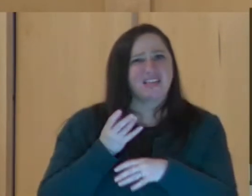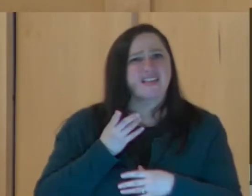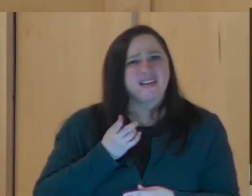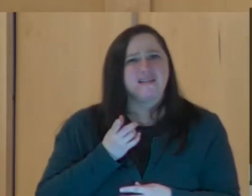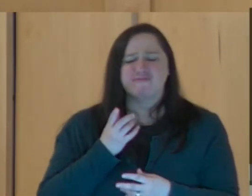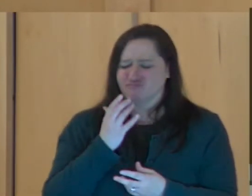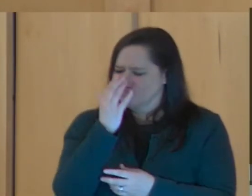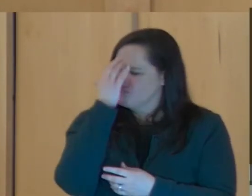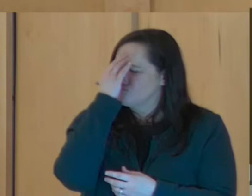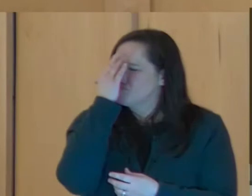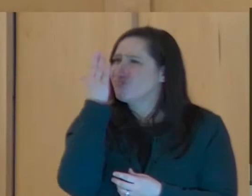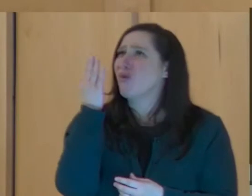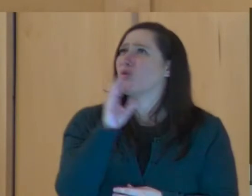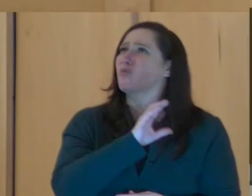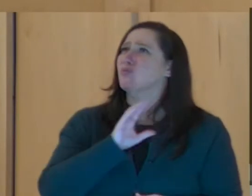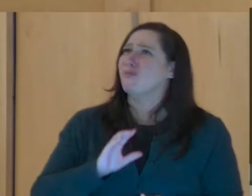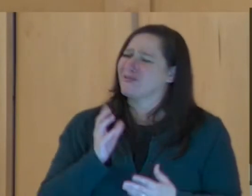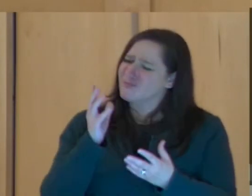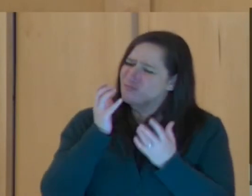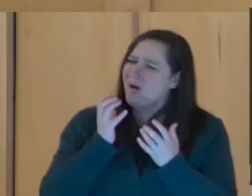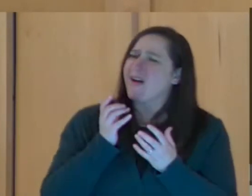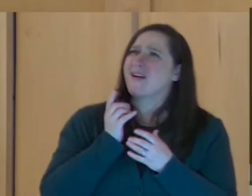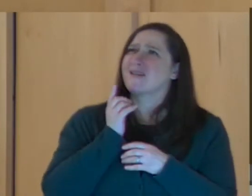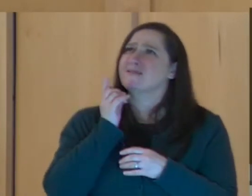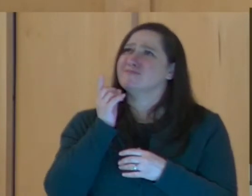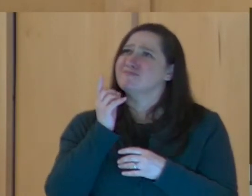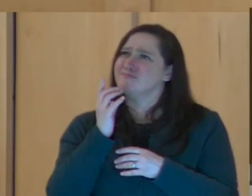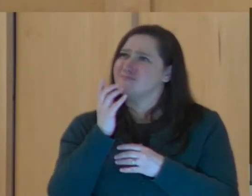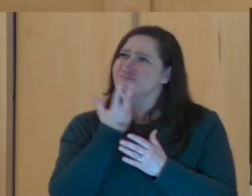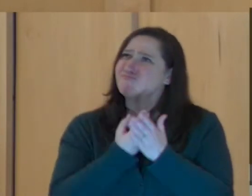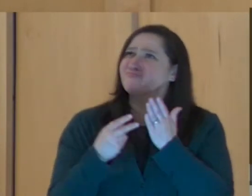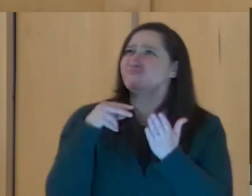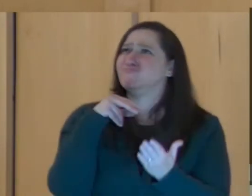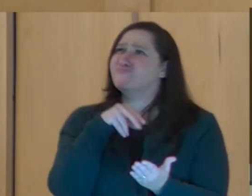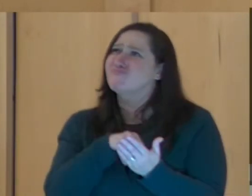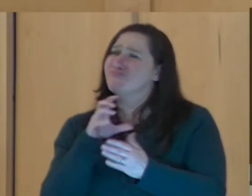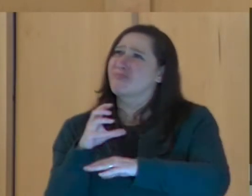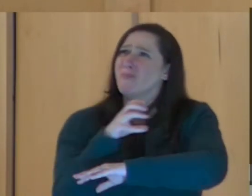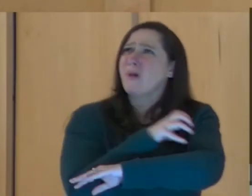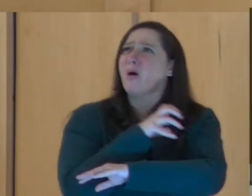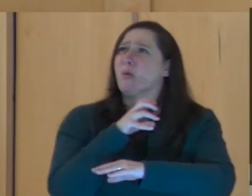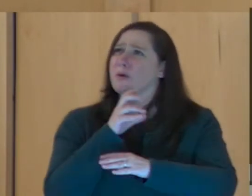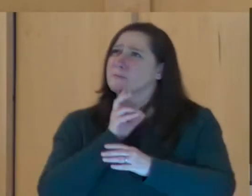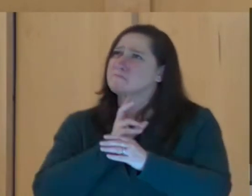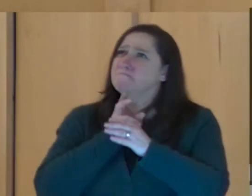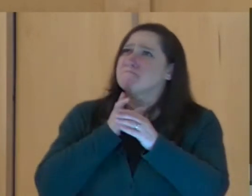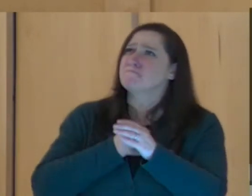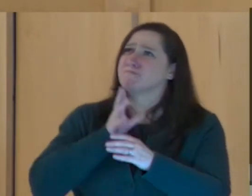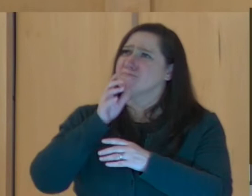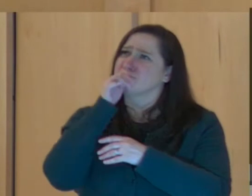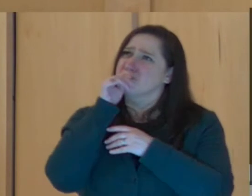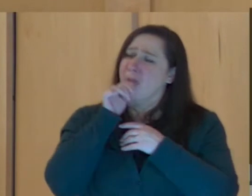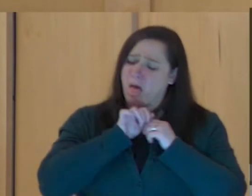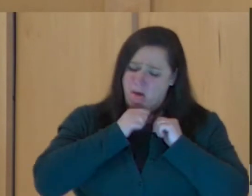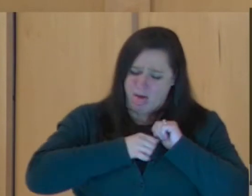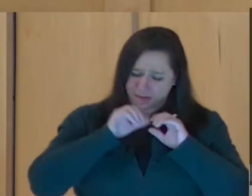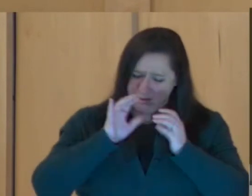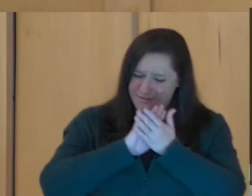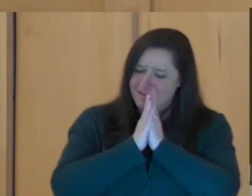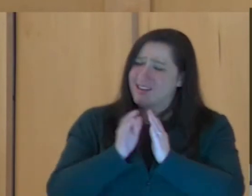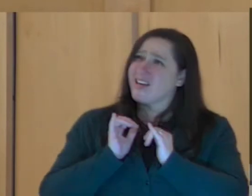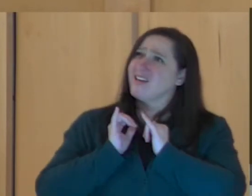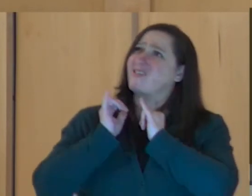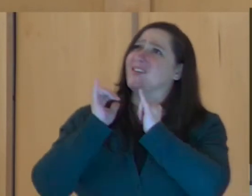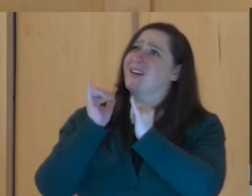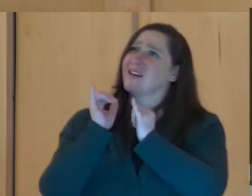to know Christ, yes, to know the power of his resurrection and the participation in his sufferings, becoming like him in his death, and